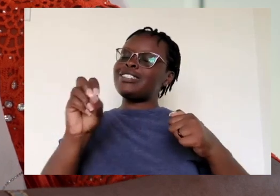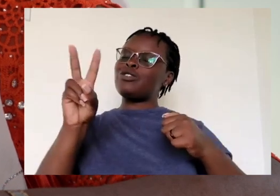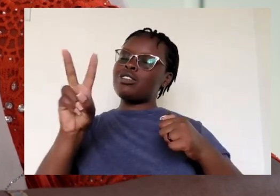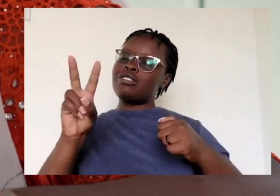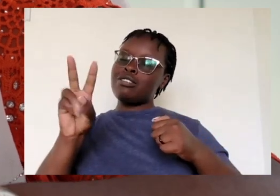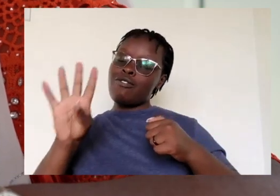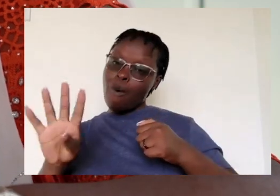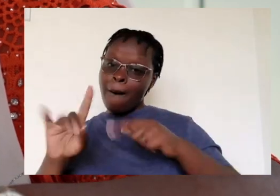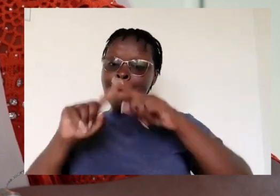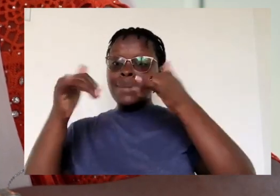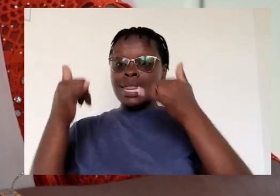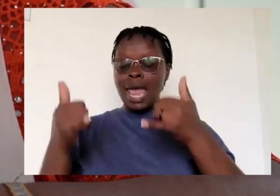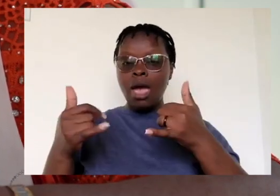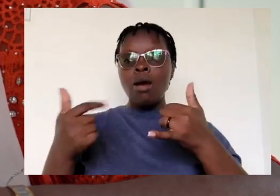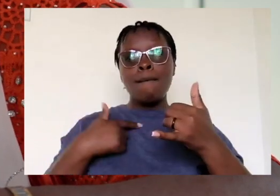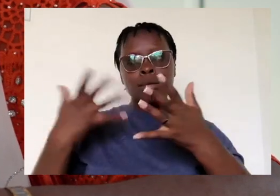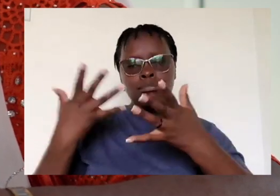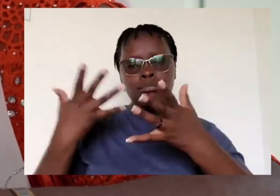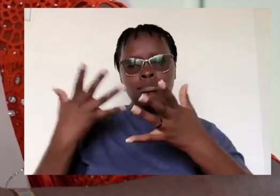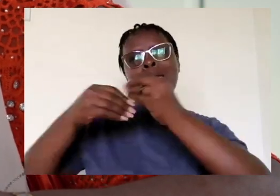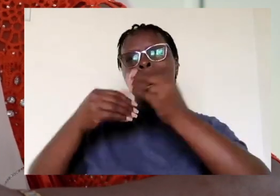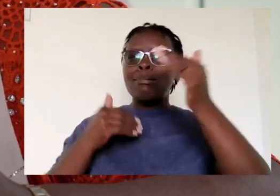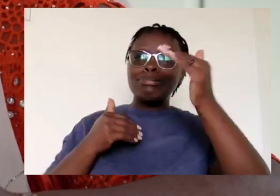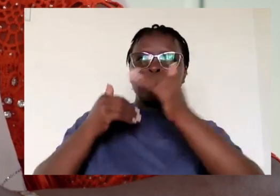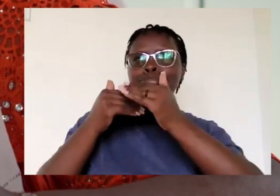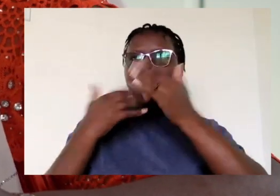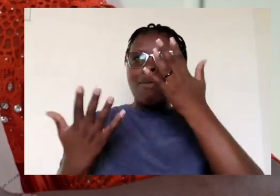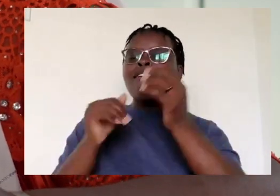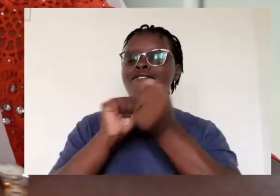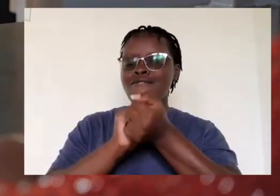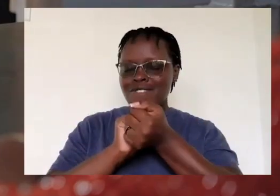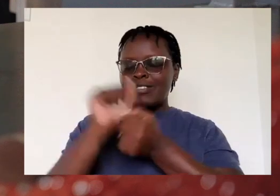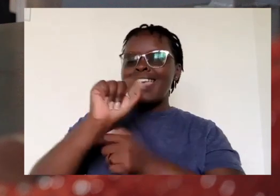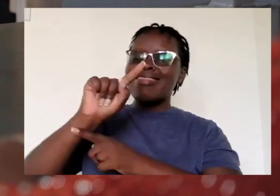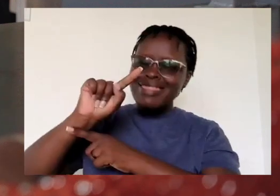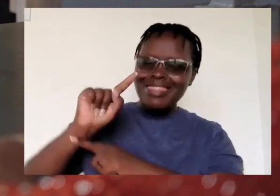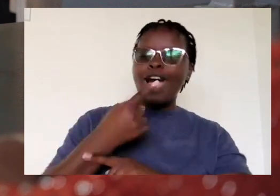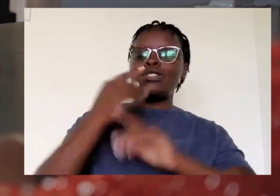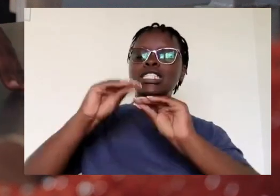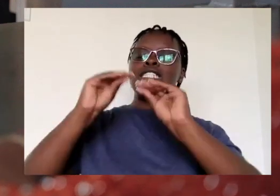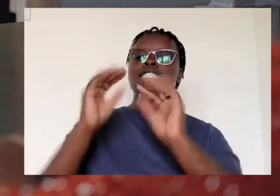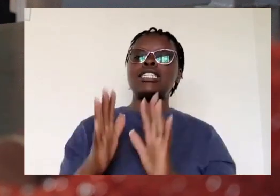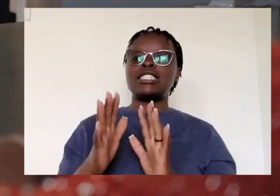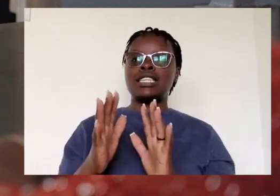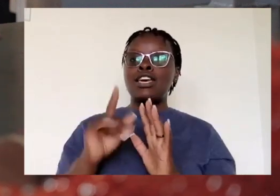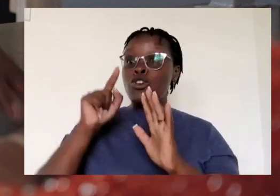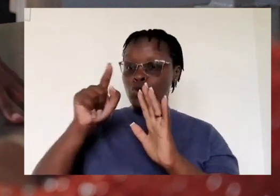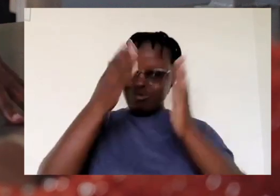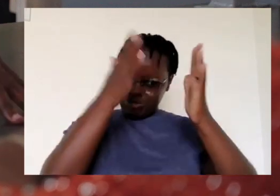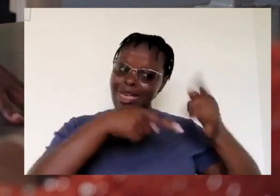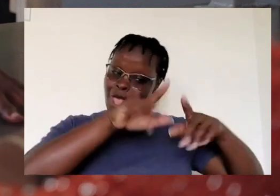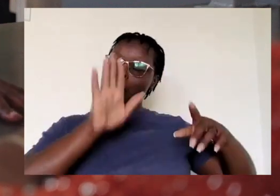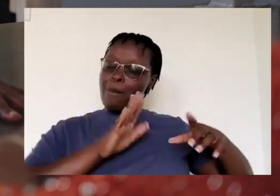or 2024. But I would say approximately more than 15,000 teachers. That is amazing, because by